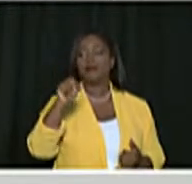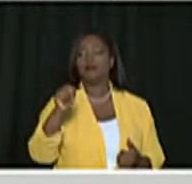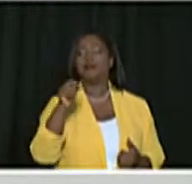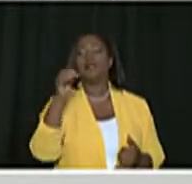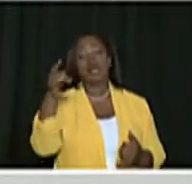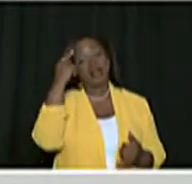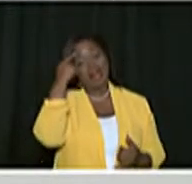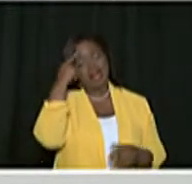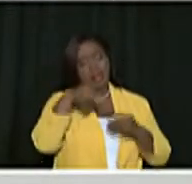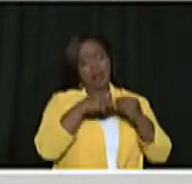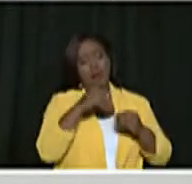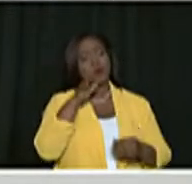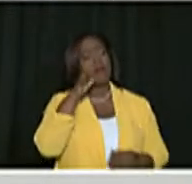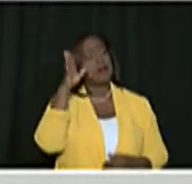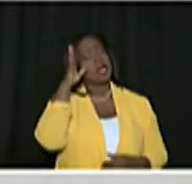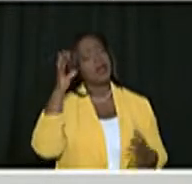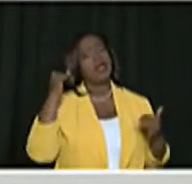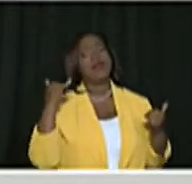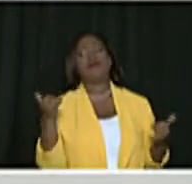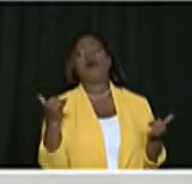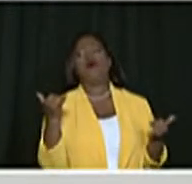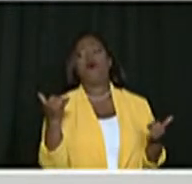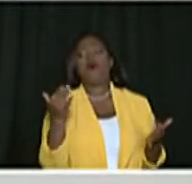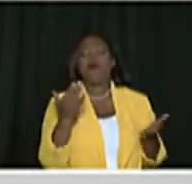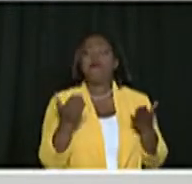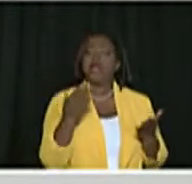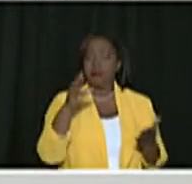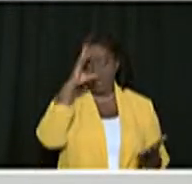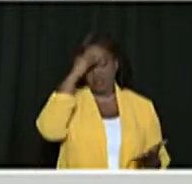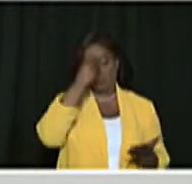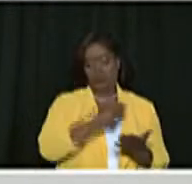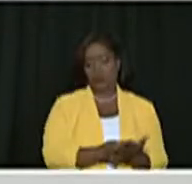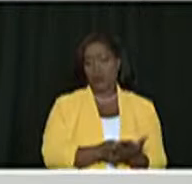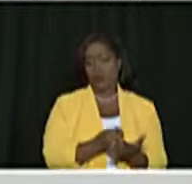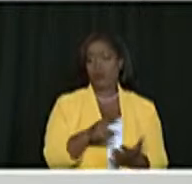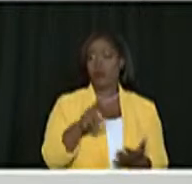Maybe her son or daughter